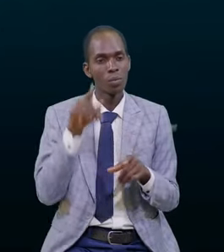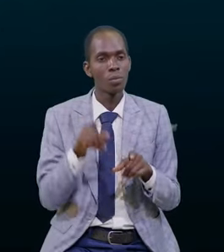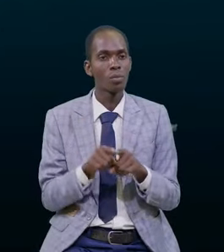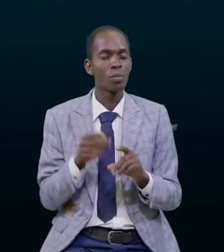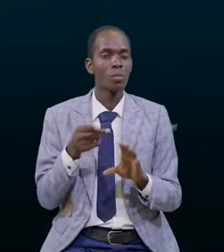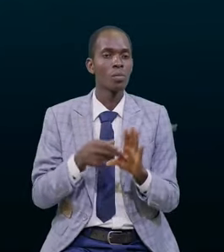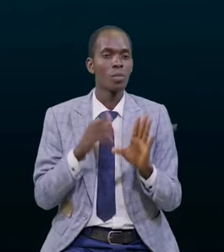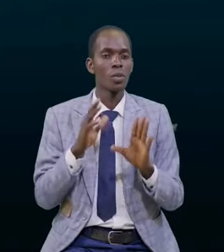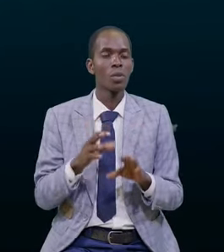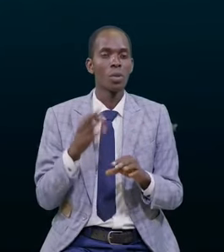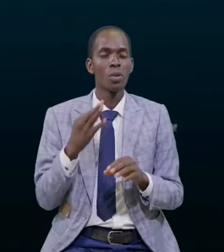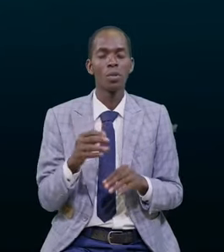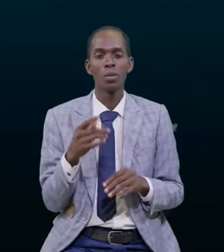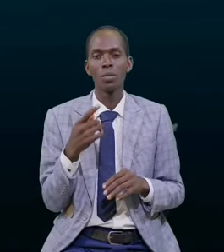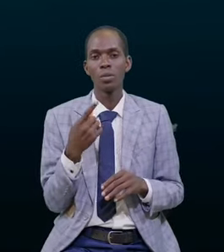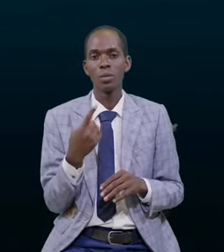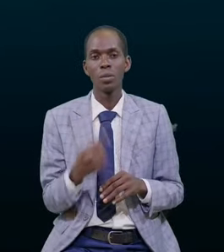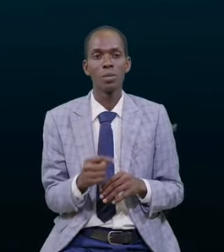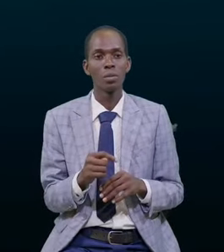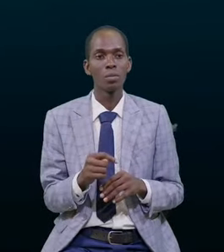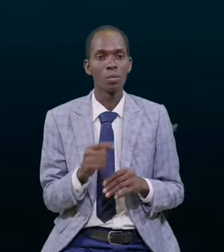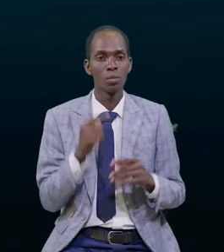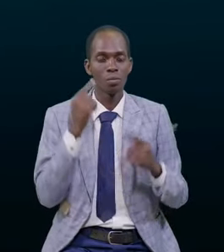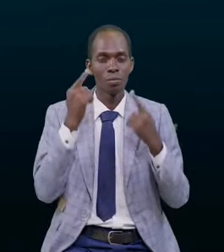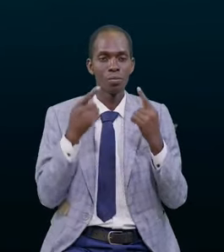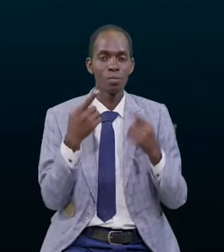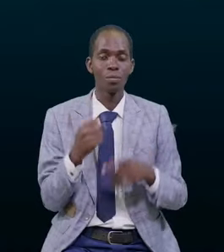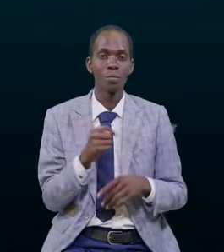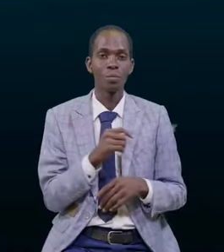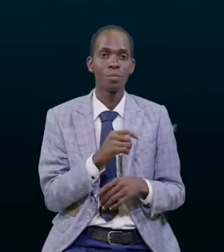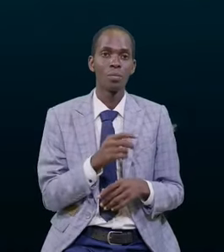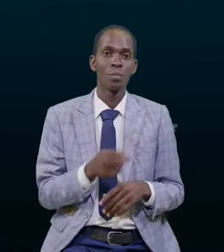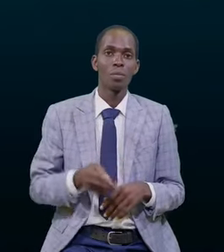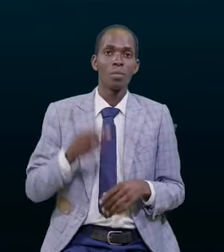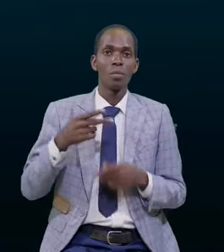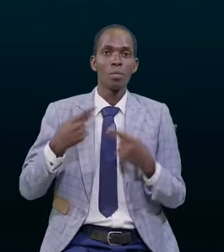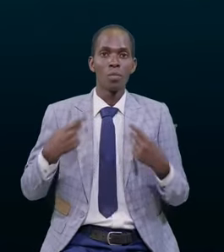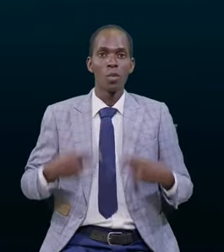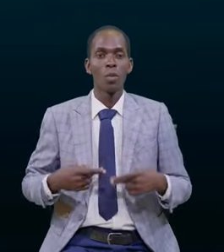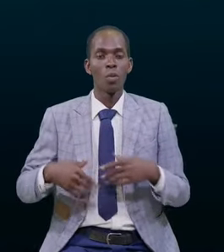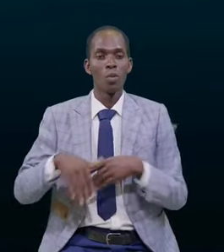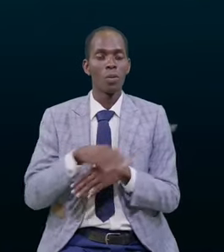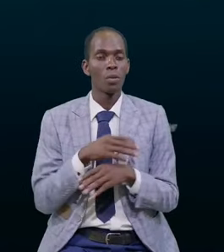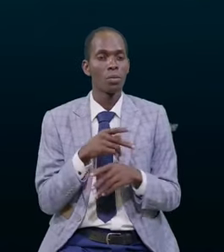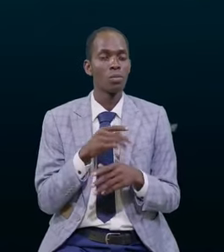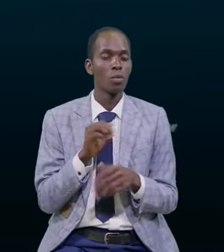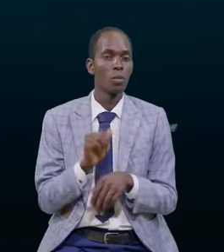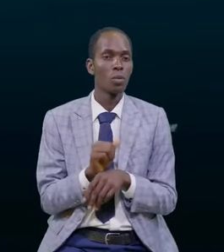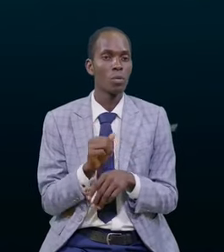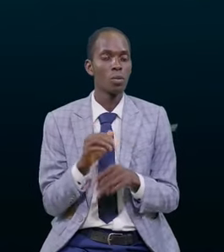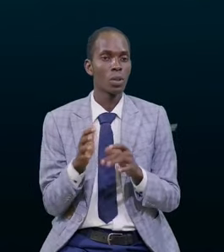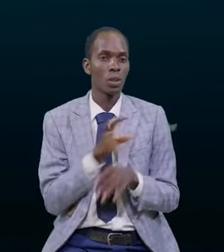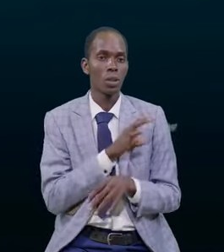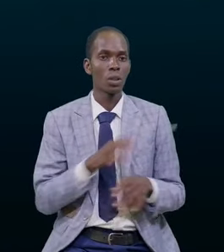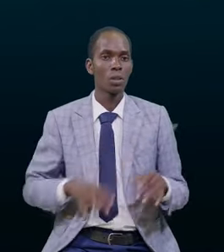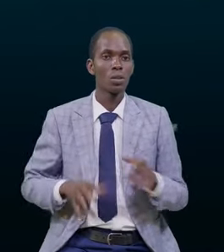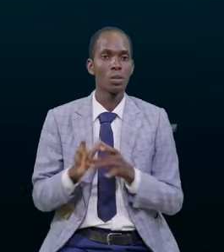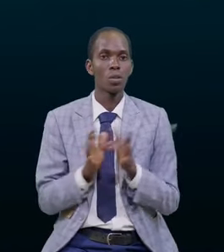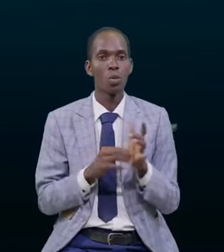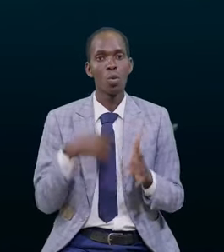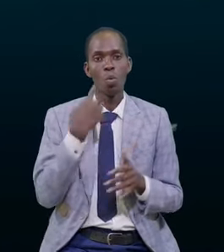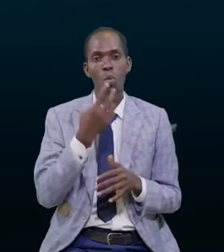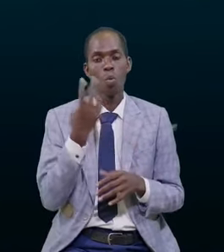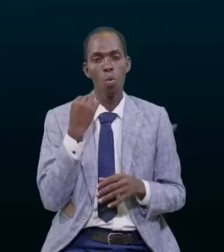consider the Apostle and high priest of our profession Christ Jesus who was faithful to him that